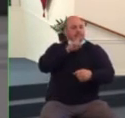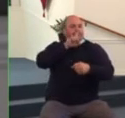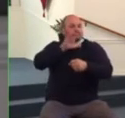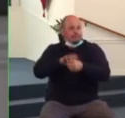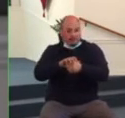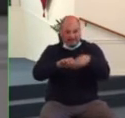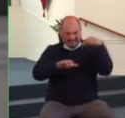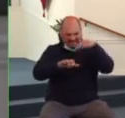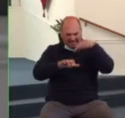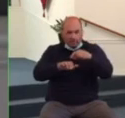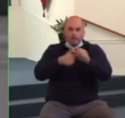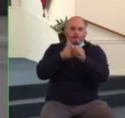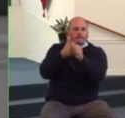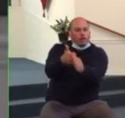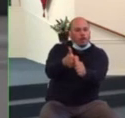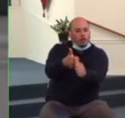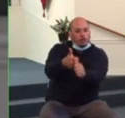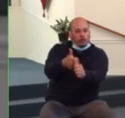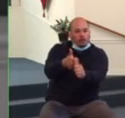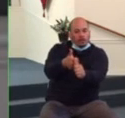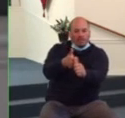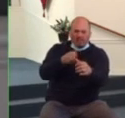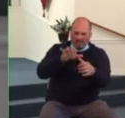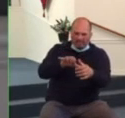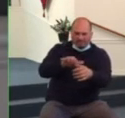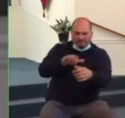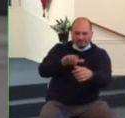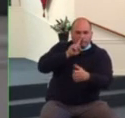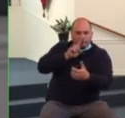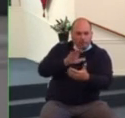our model and our inspiration and